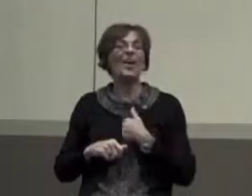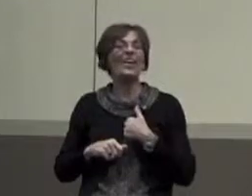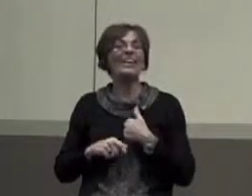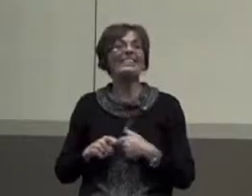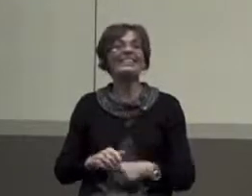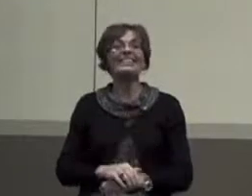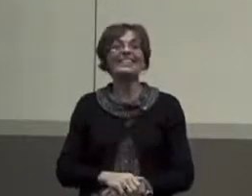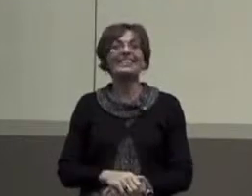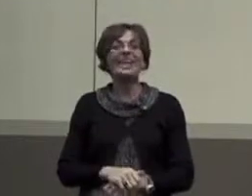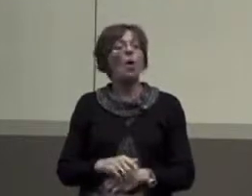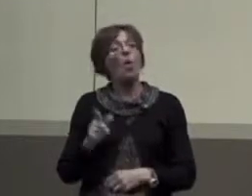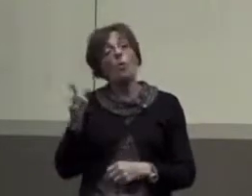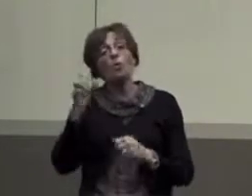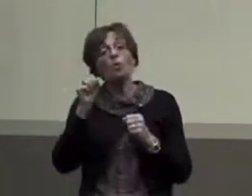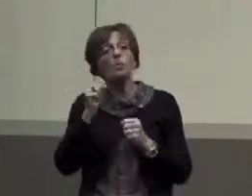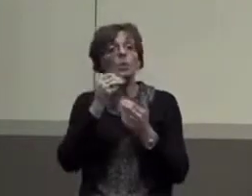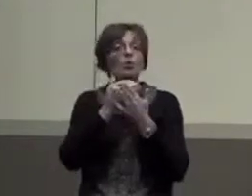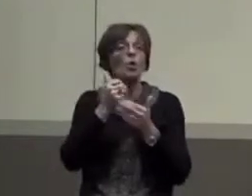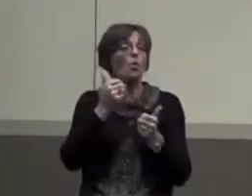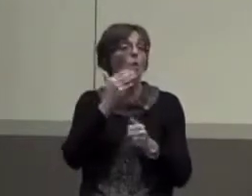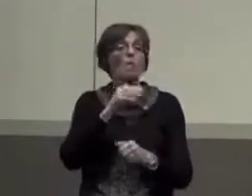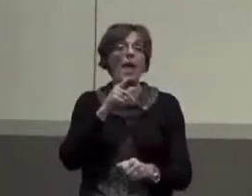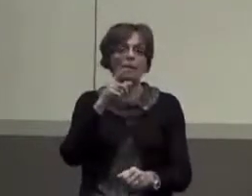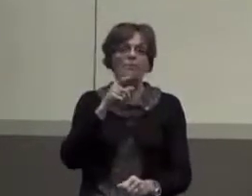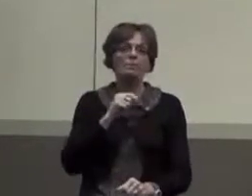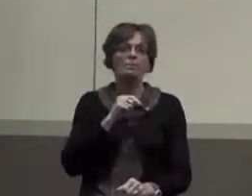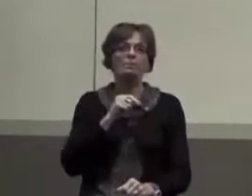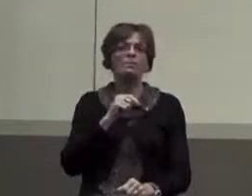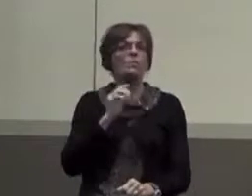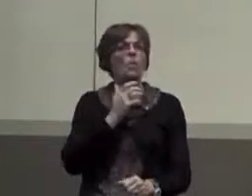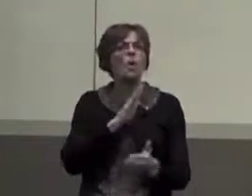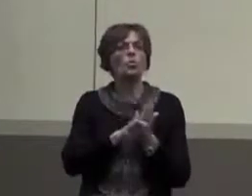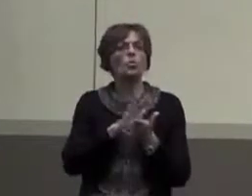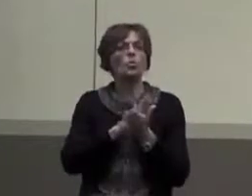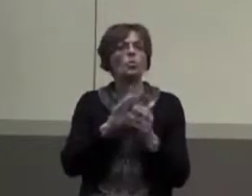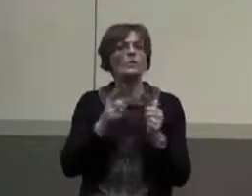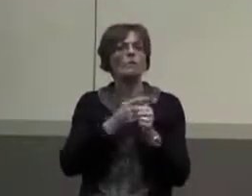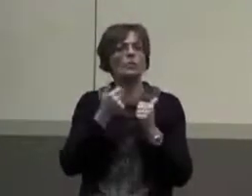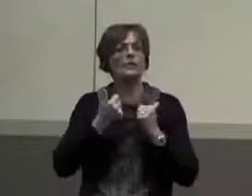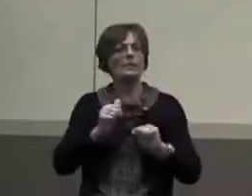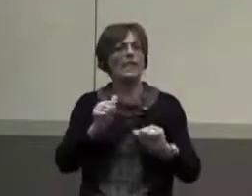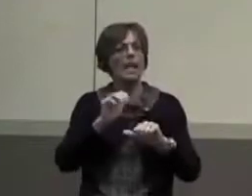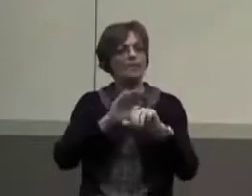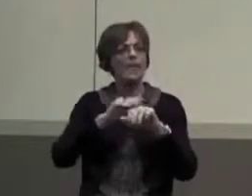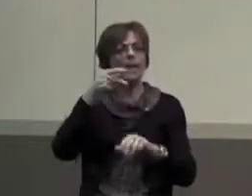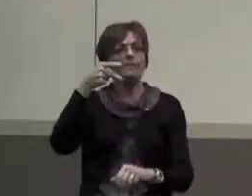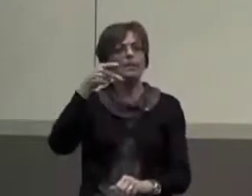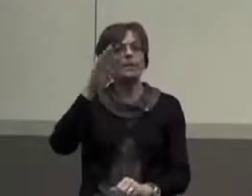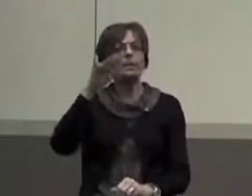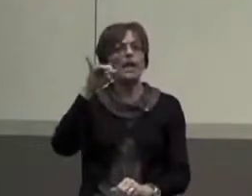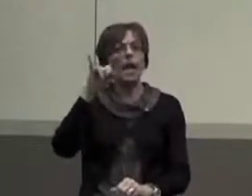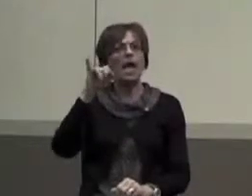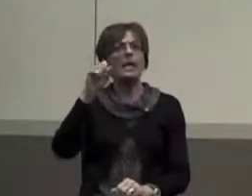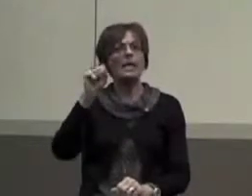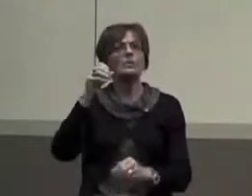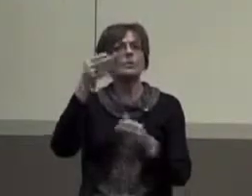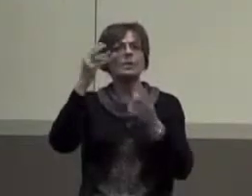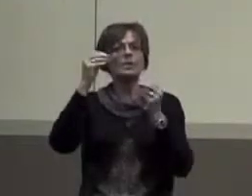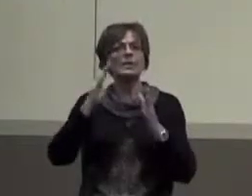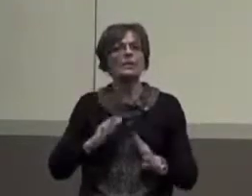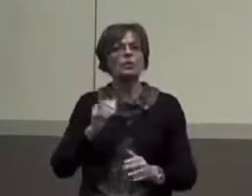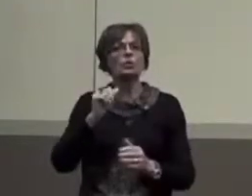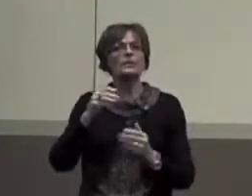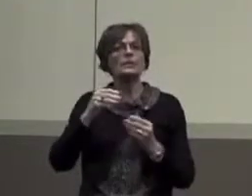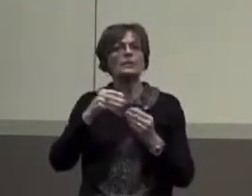It could be good or bad. Our school's first attempt at PBIS was giving teachers a plastic